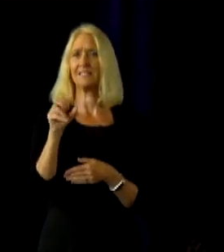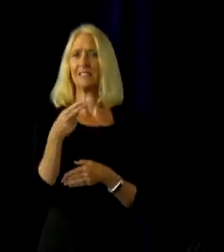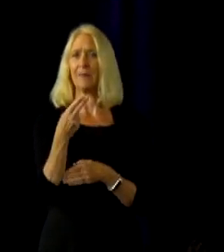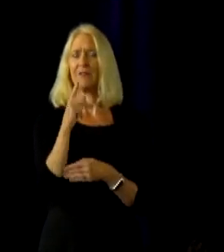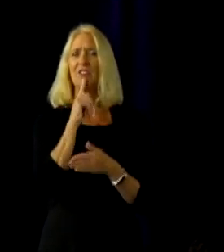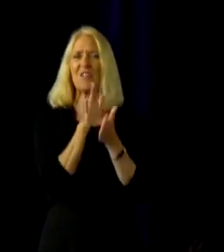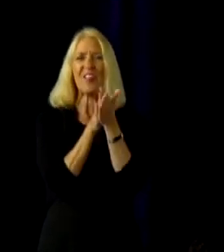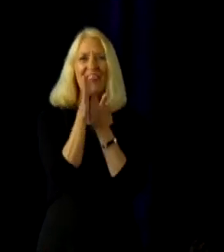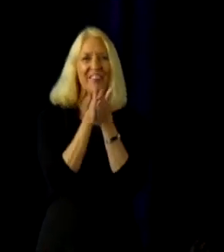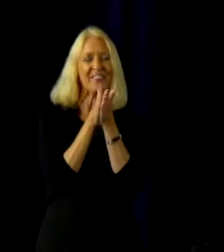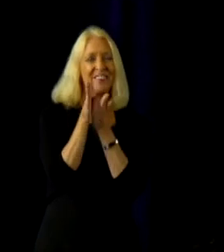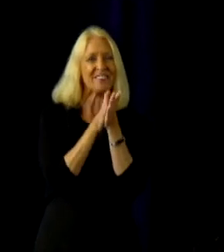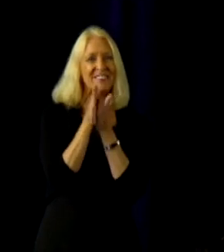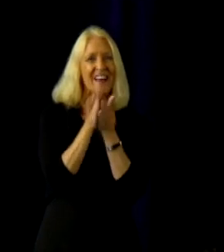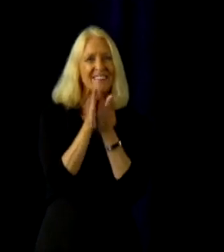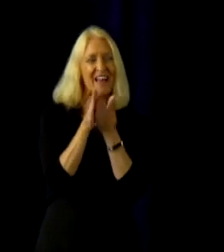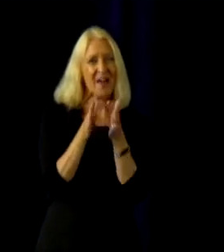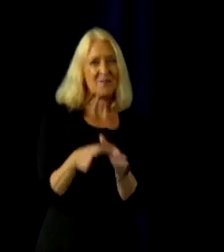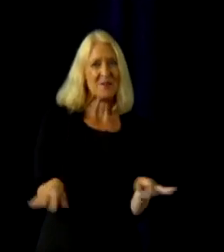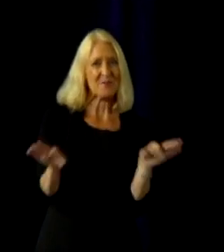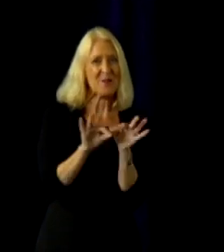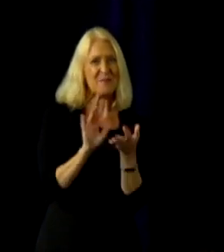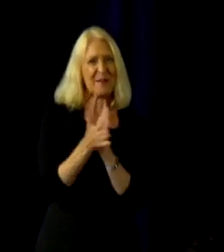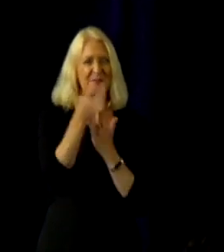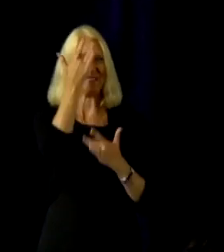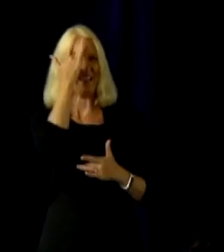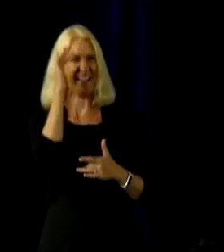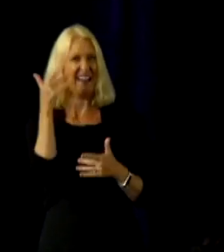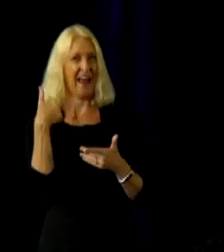it would be worth getting sick just to have you care for us.